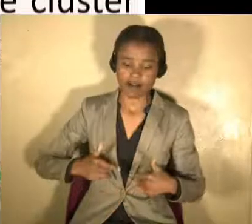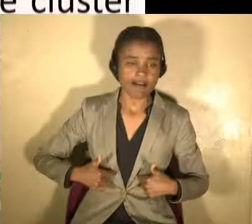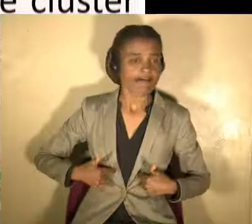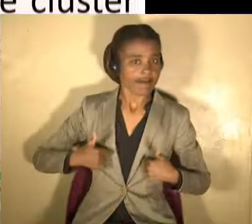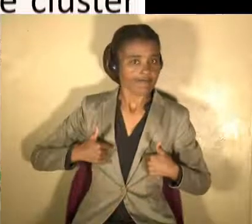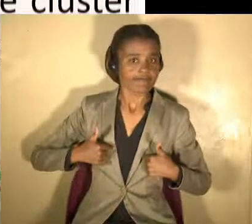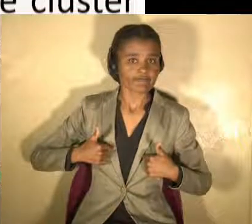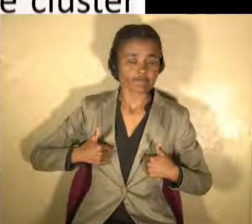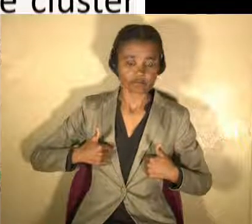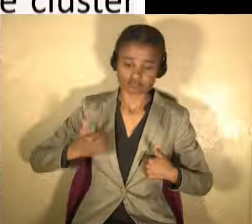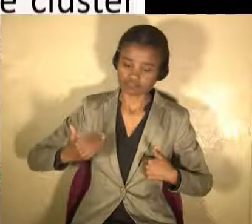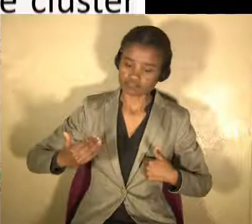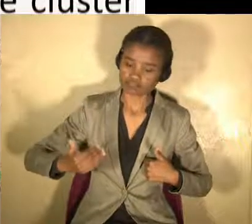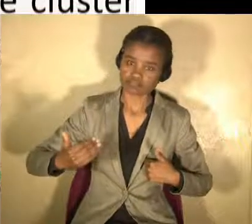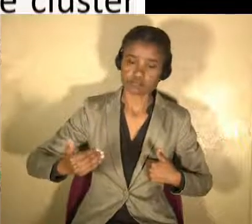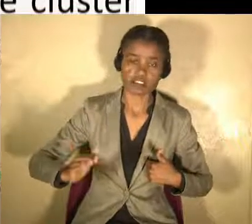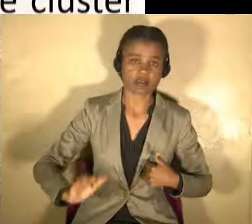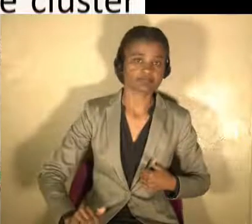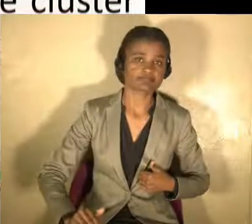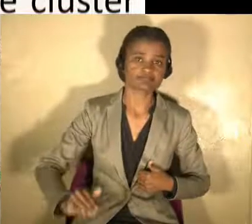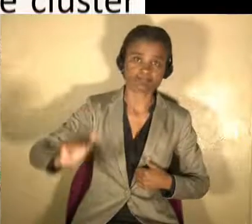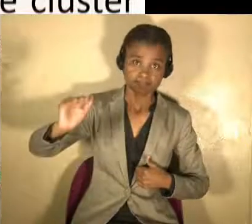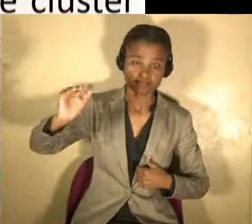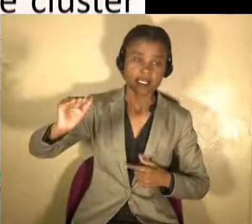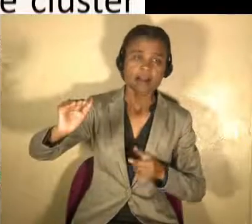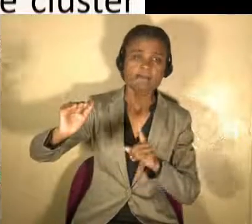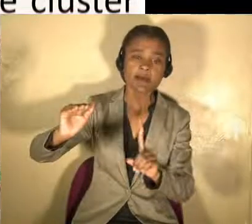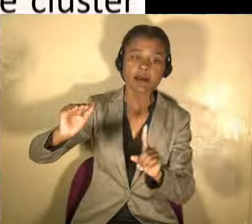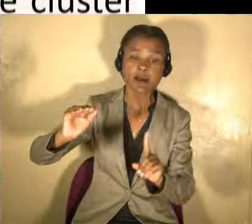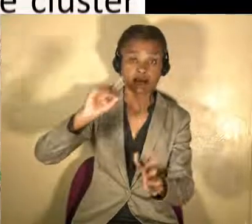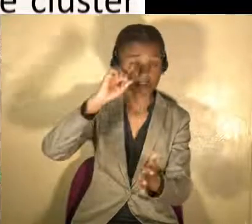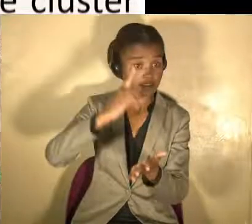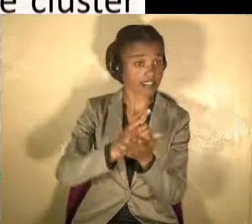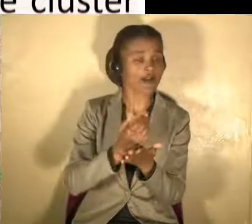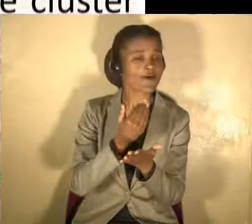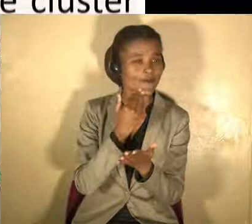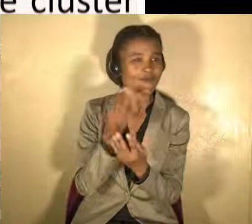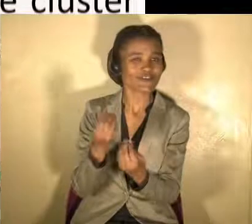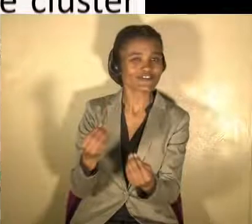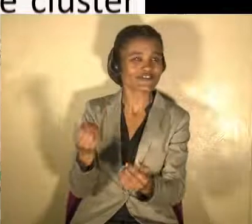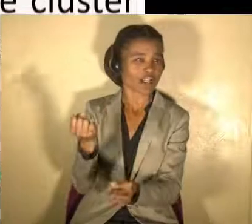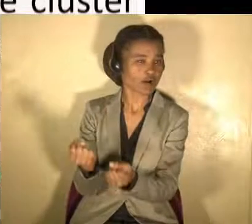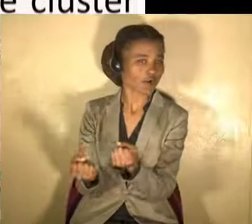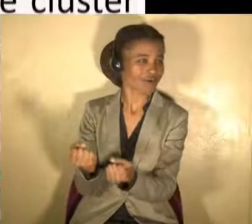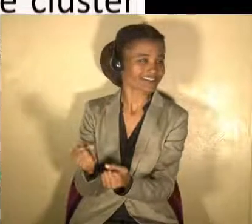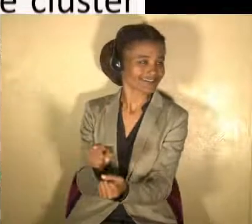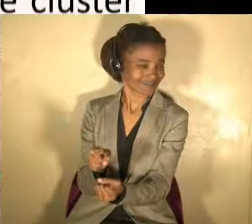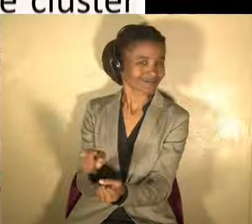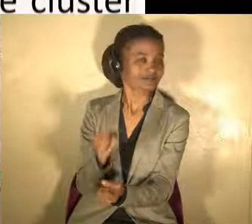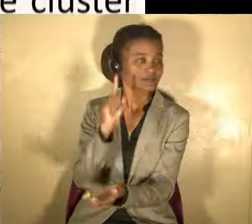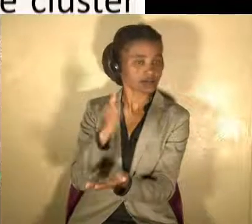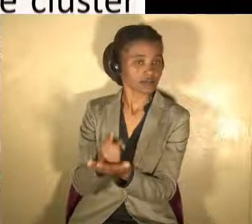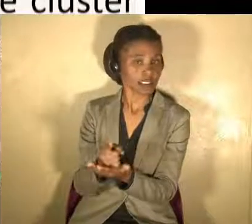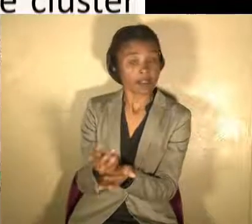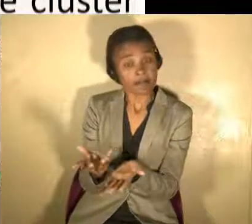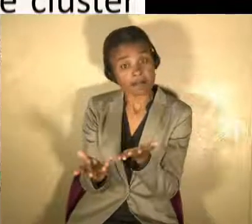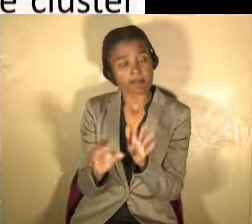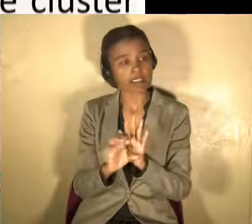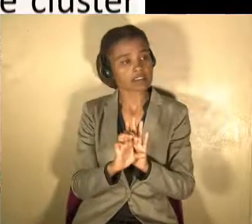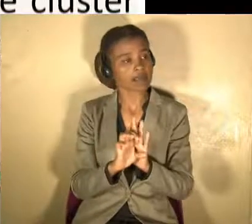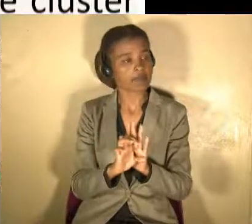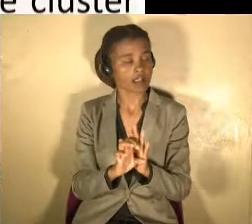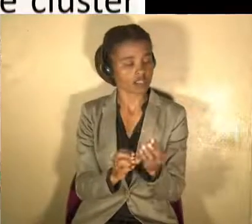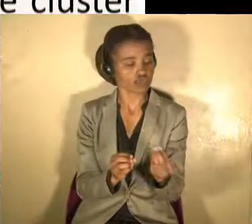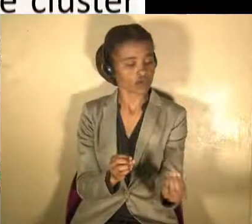placement being authorized by the Children's Court. And in that way, if such a child from such a young age is placed with